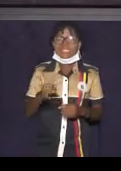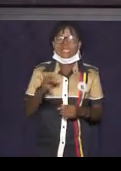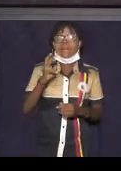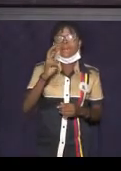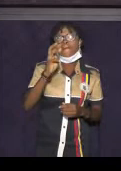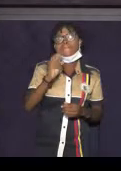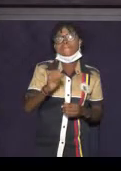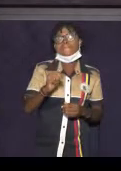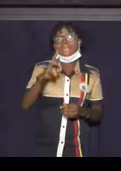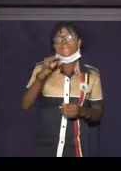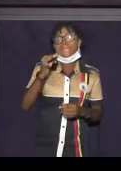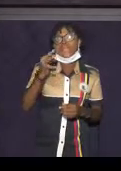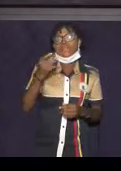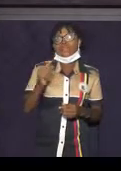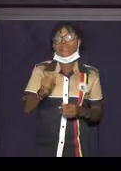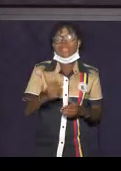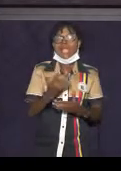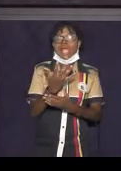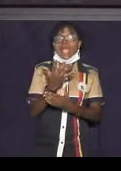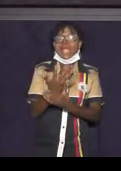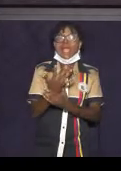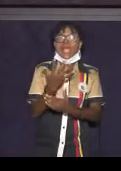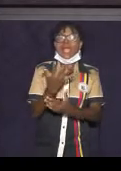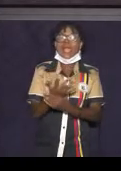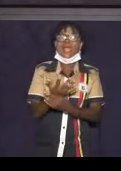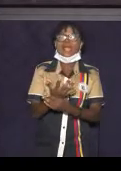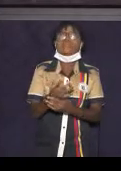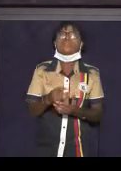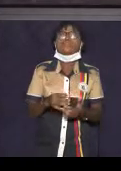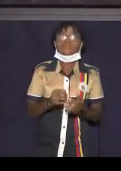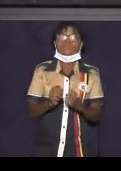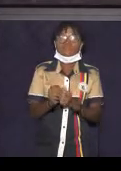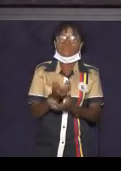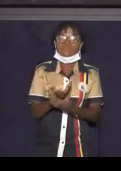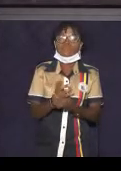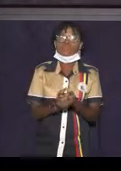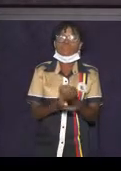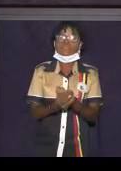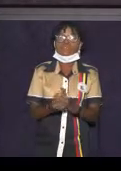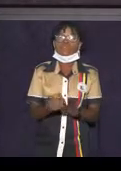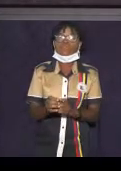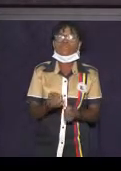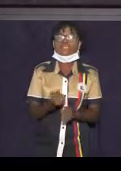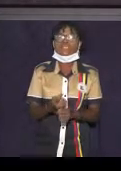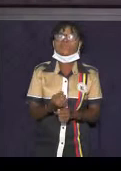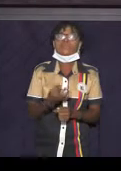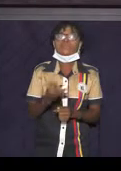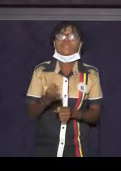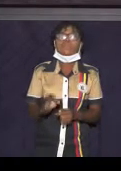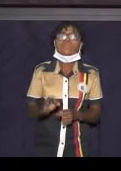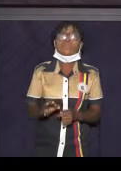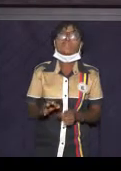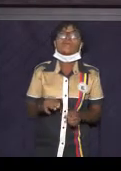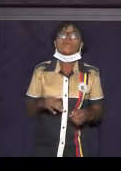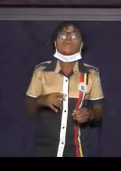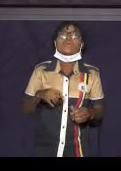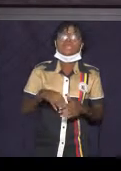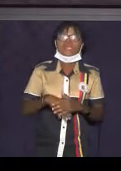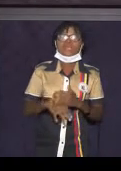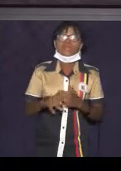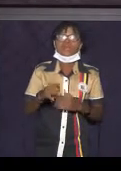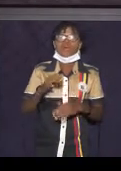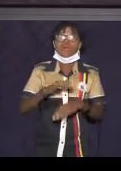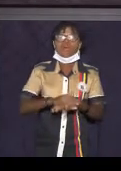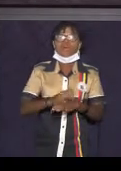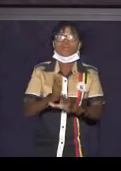on the assembly next week. The boy dash about the merit of hand washing